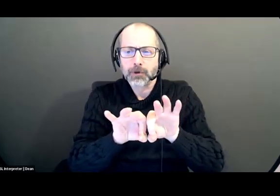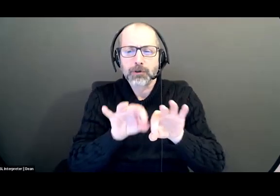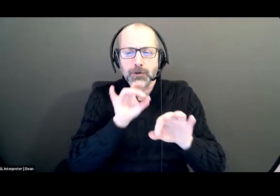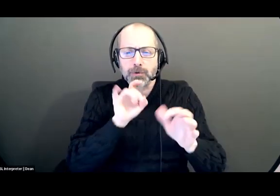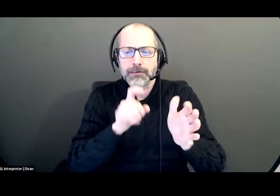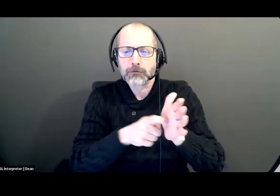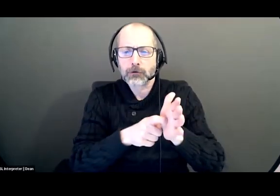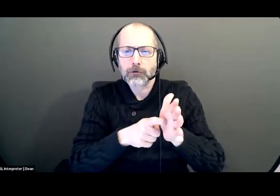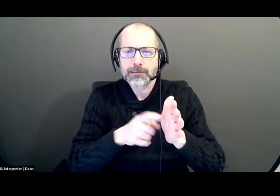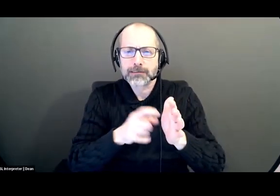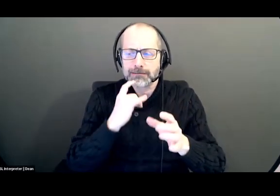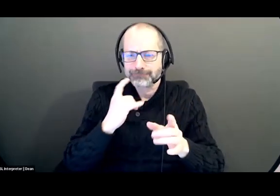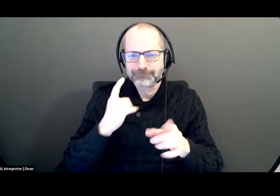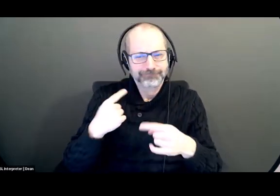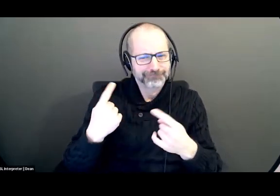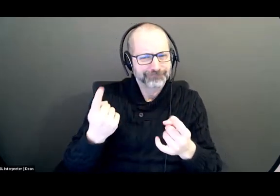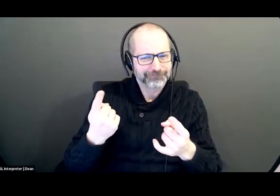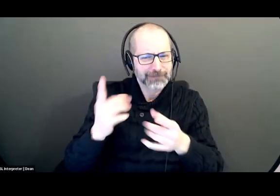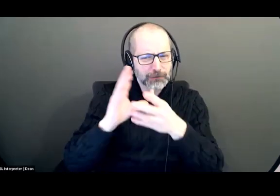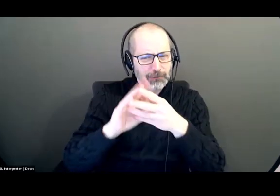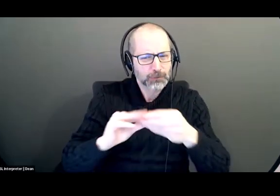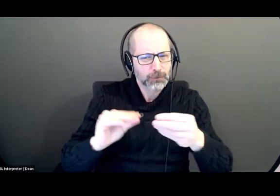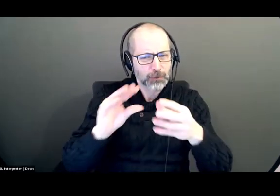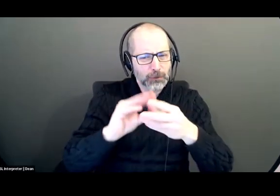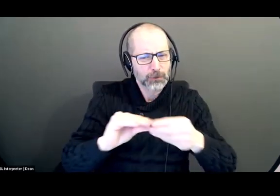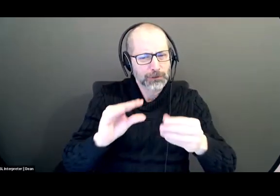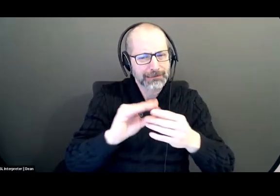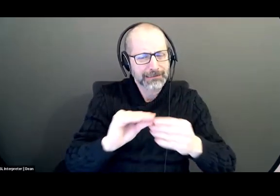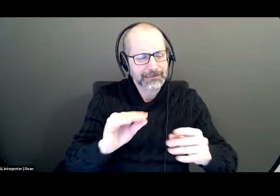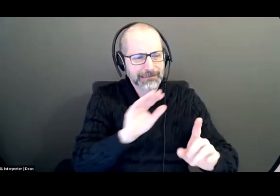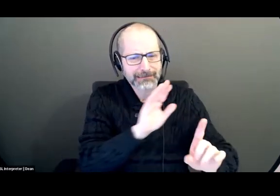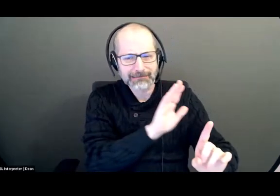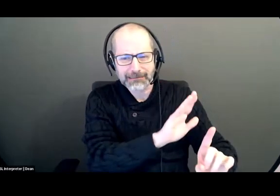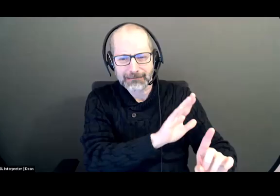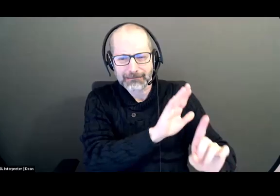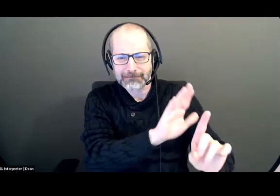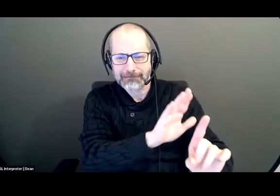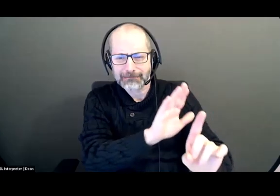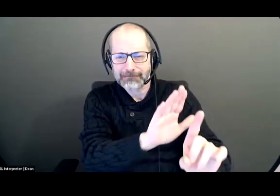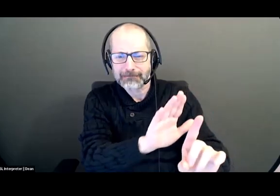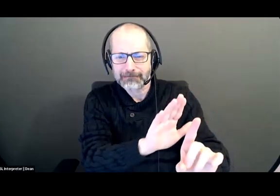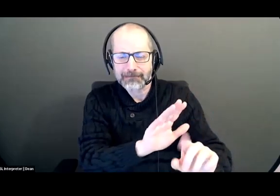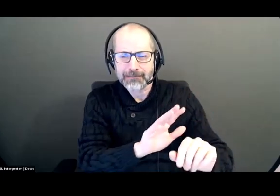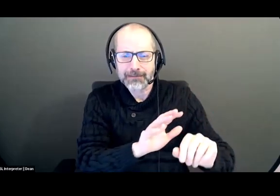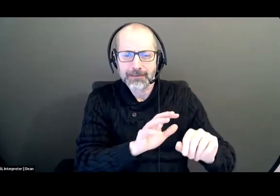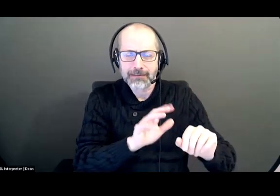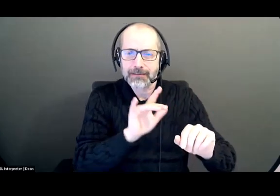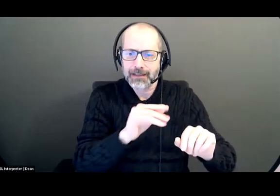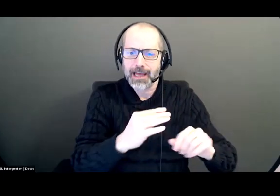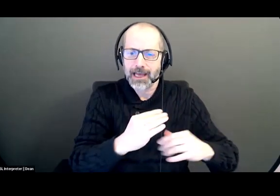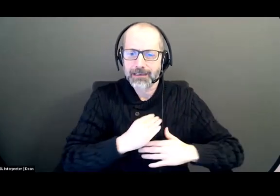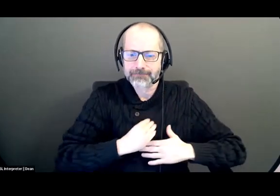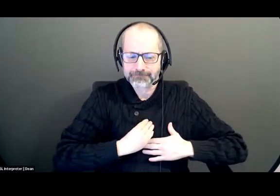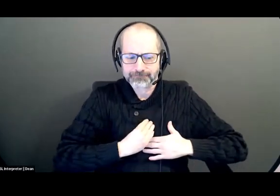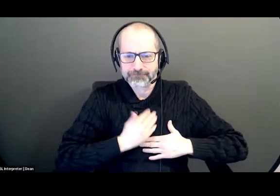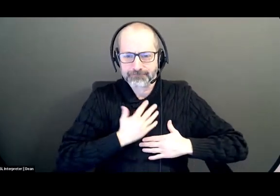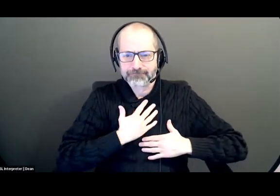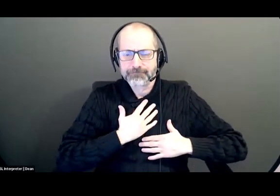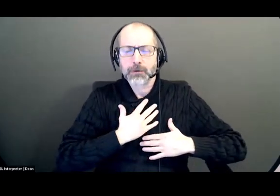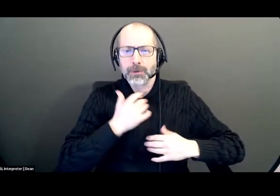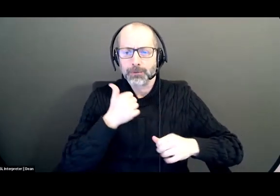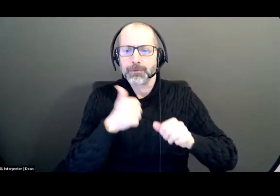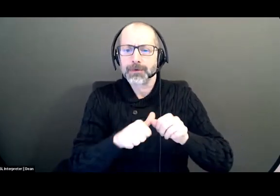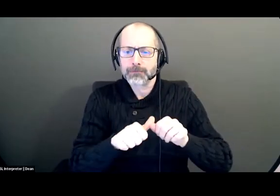they follow them. They shape how and whether they show up. And I think in these moments, I'll go back to why